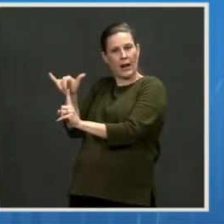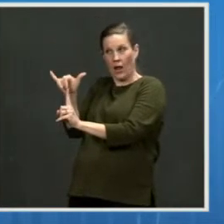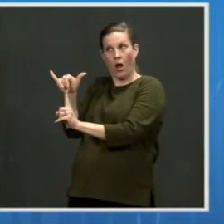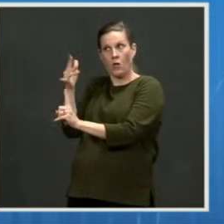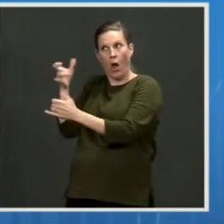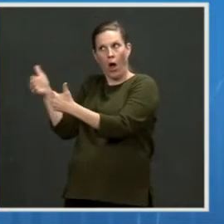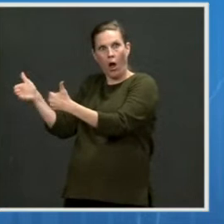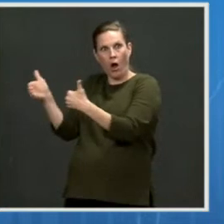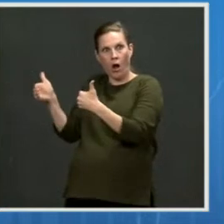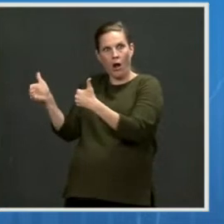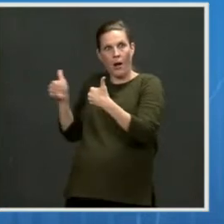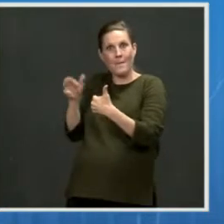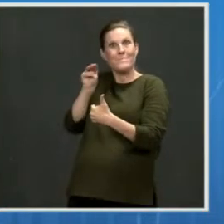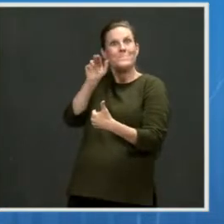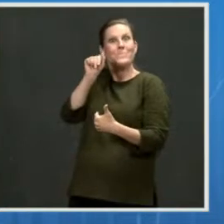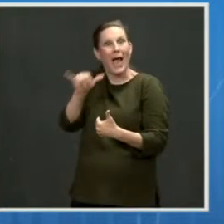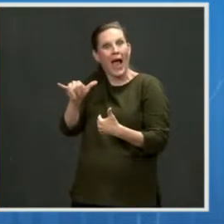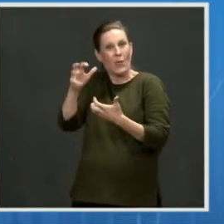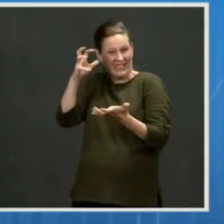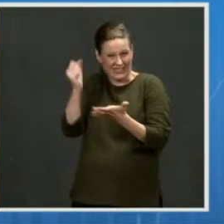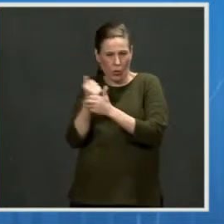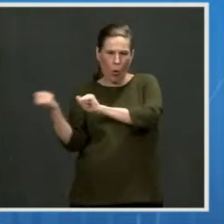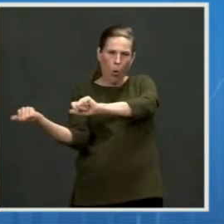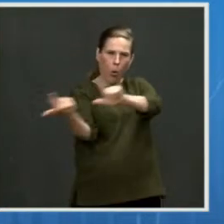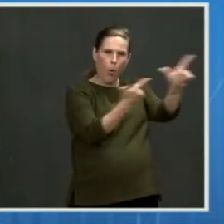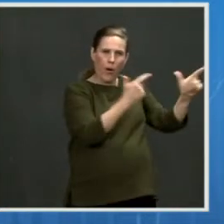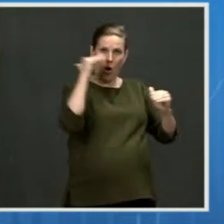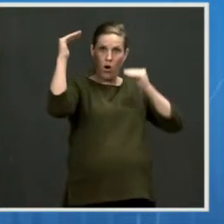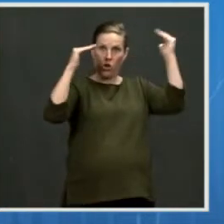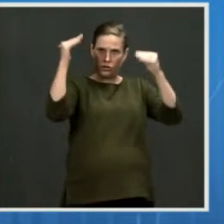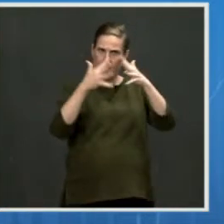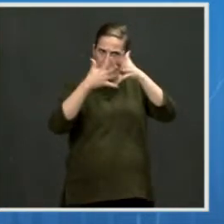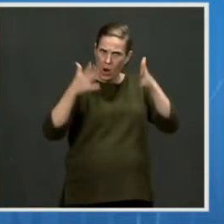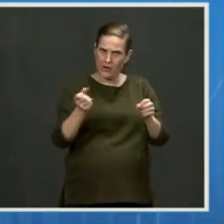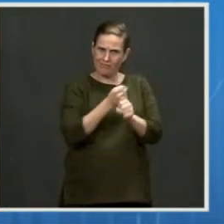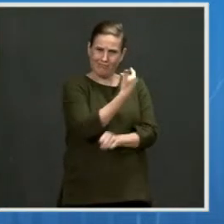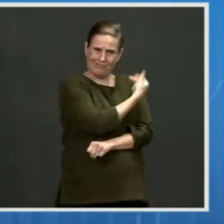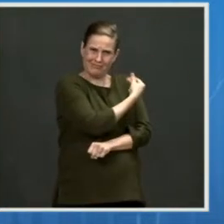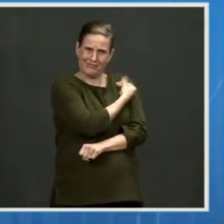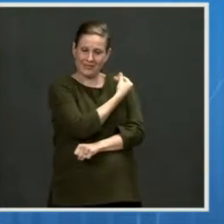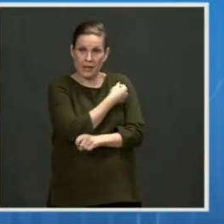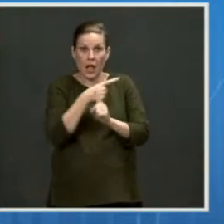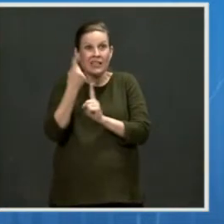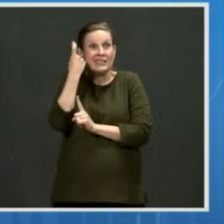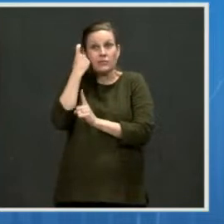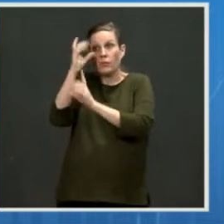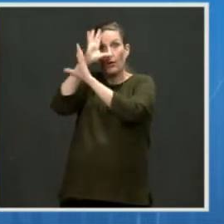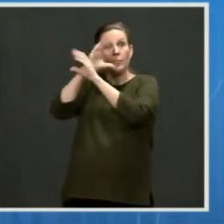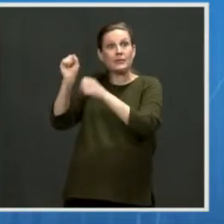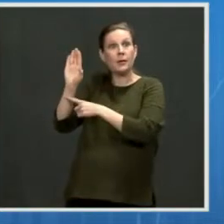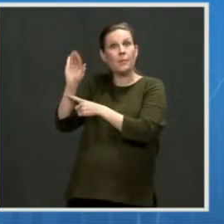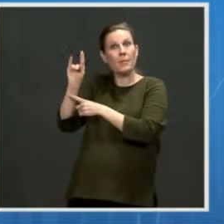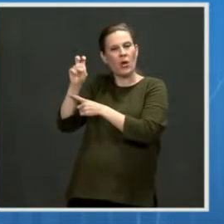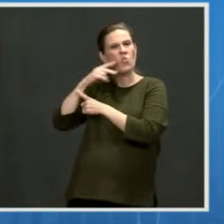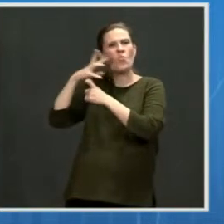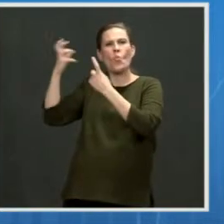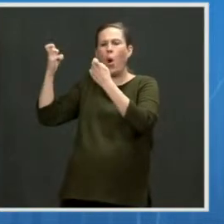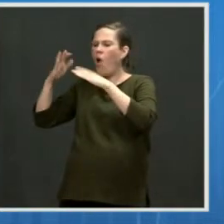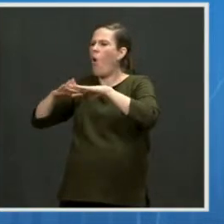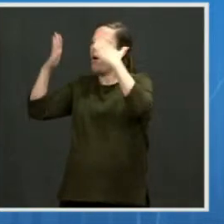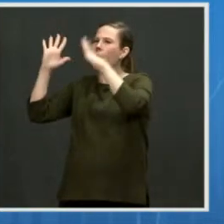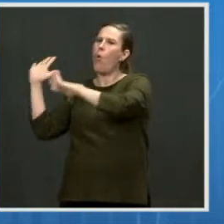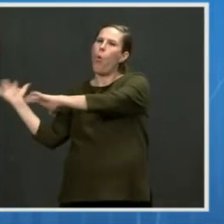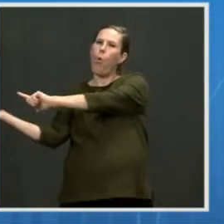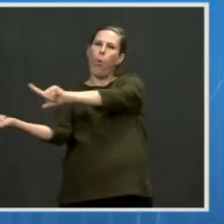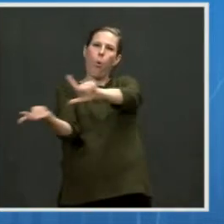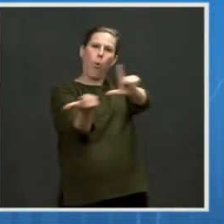May. The President then directed states to open up vaccinations to all adults by the beginning of May. But as